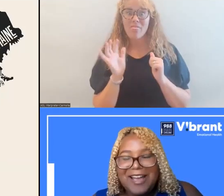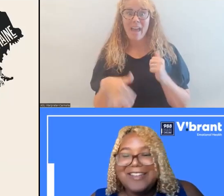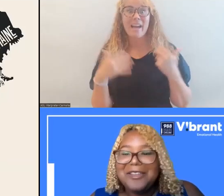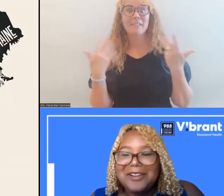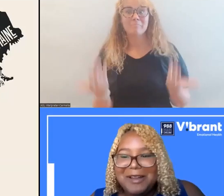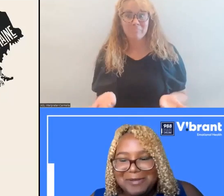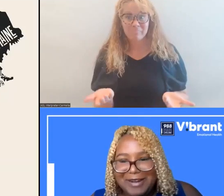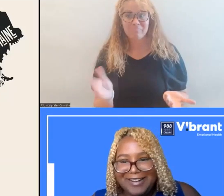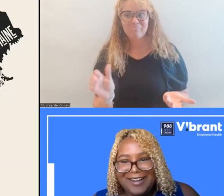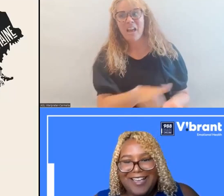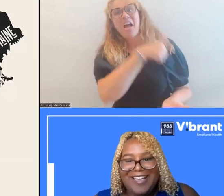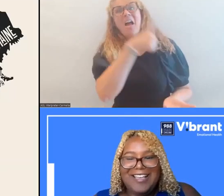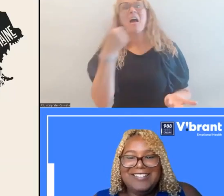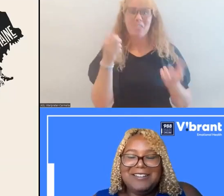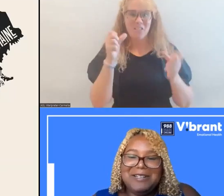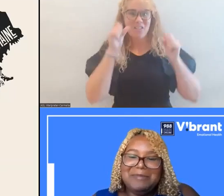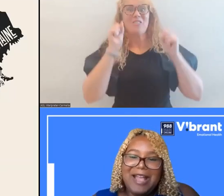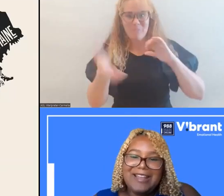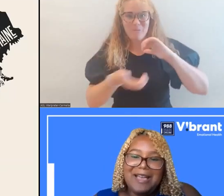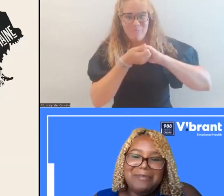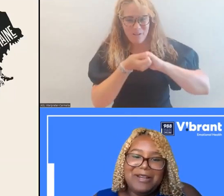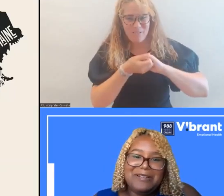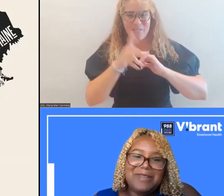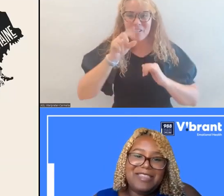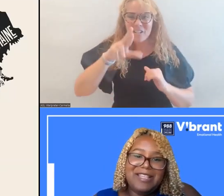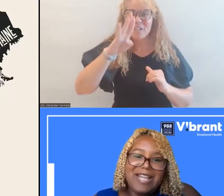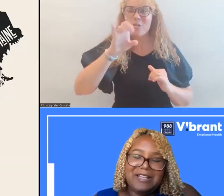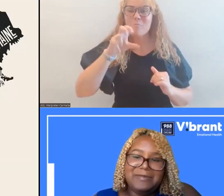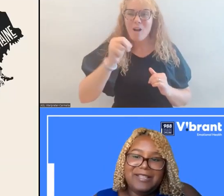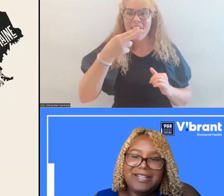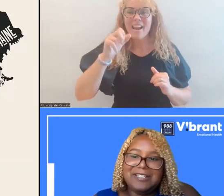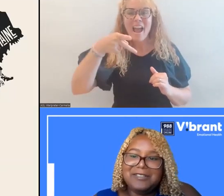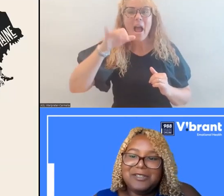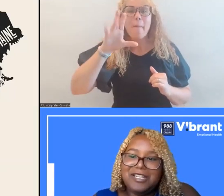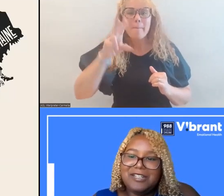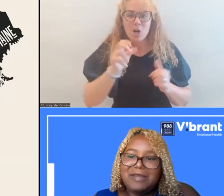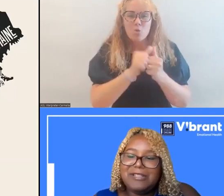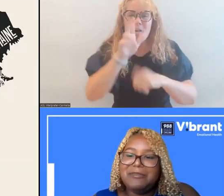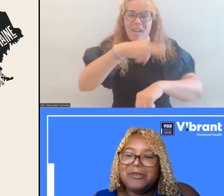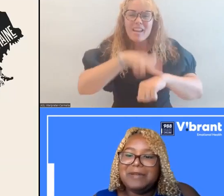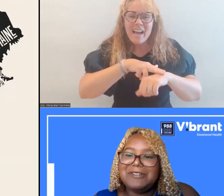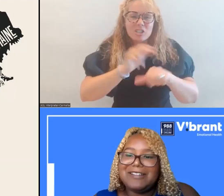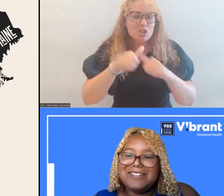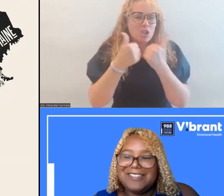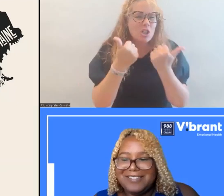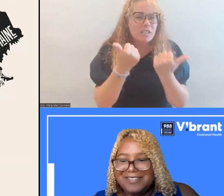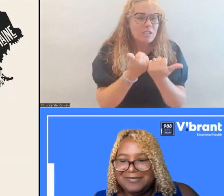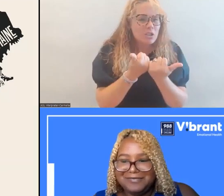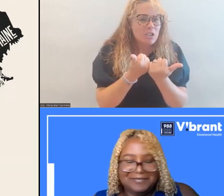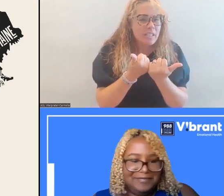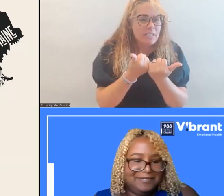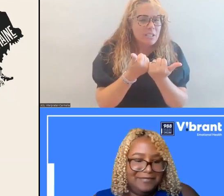go to another incredible partner, Dr. Brian Hepburn with NASHPD, the National Association of State Mental Health Program